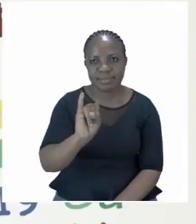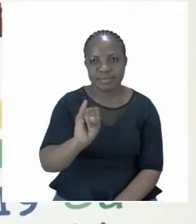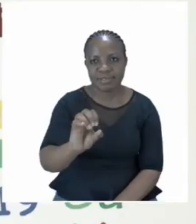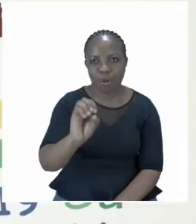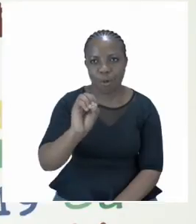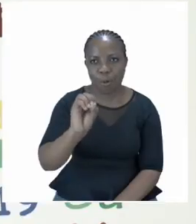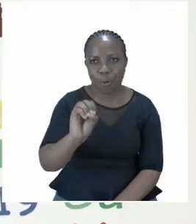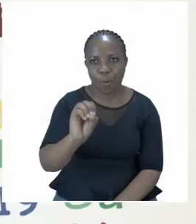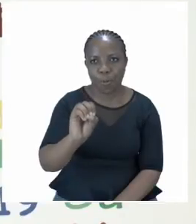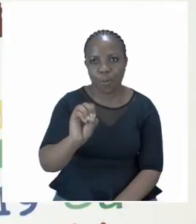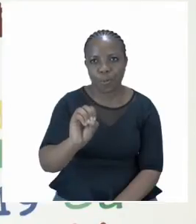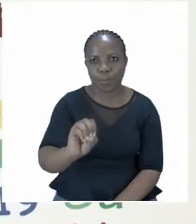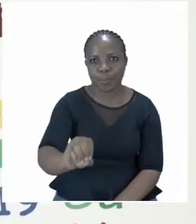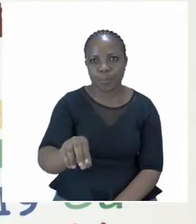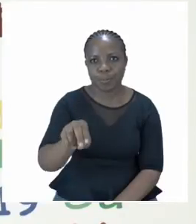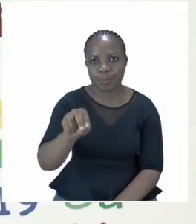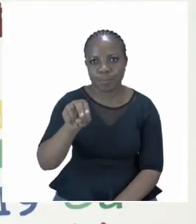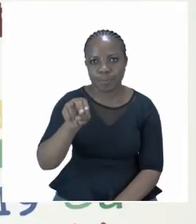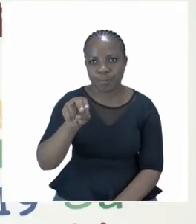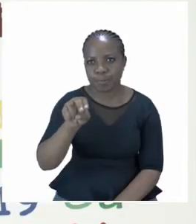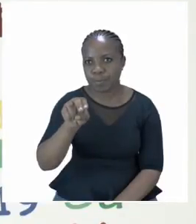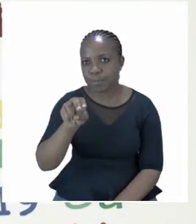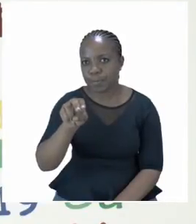O, and A.